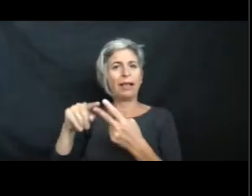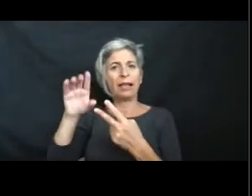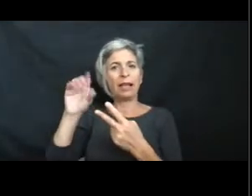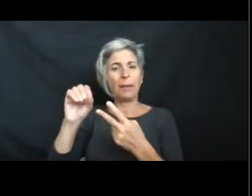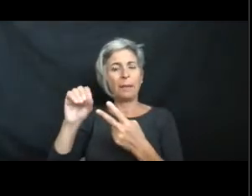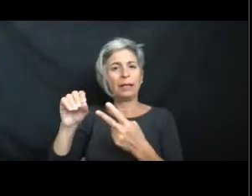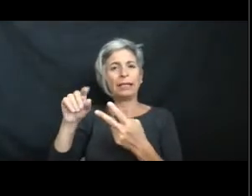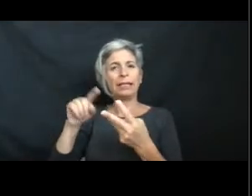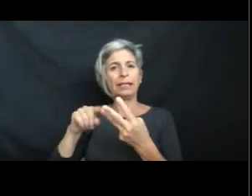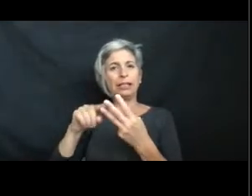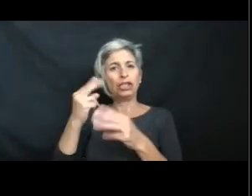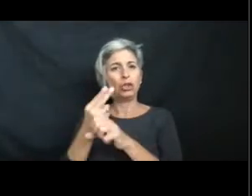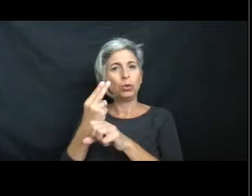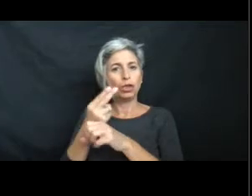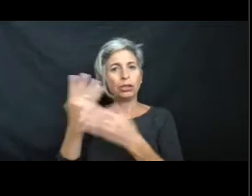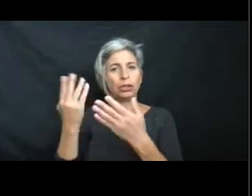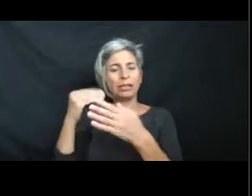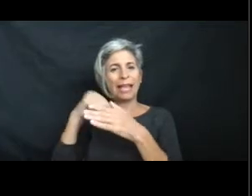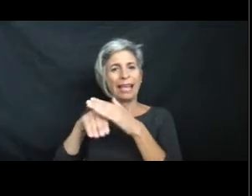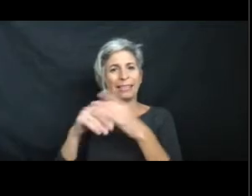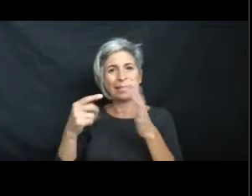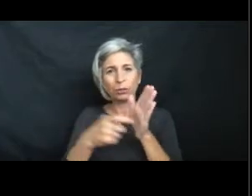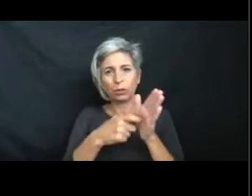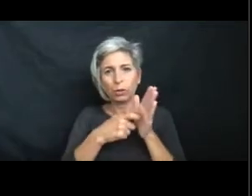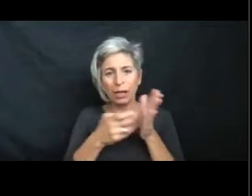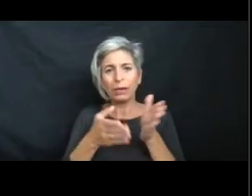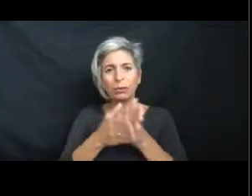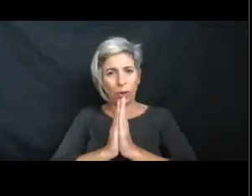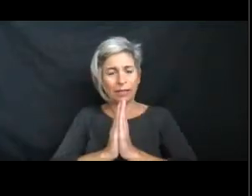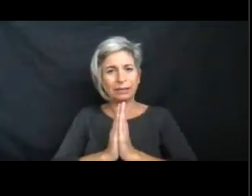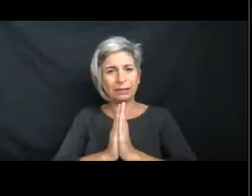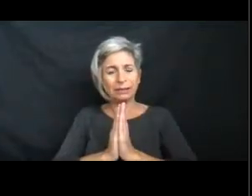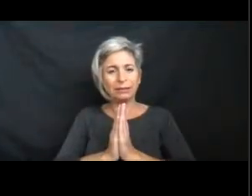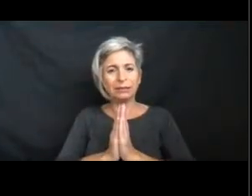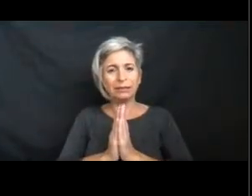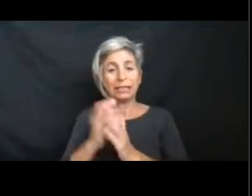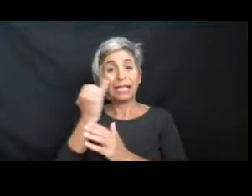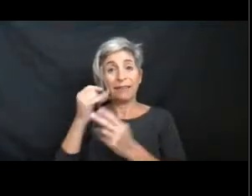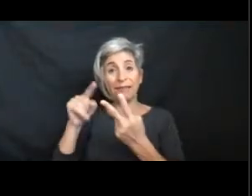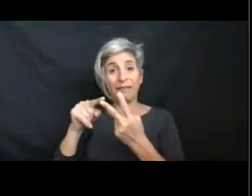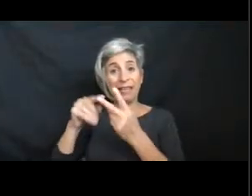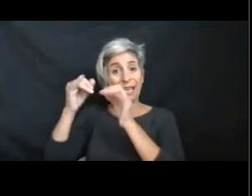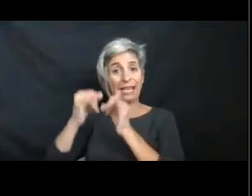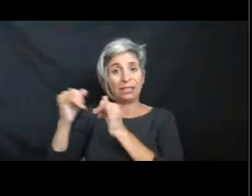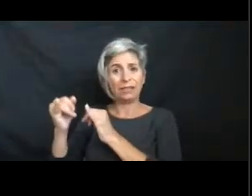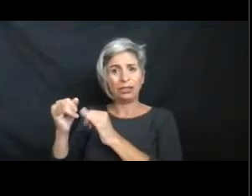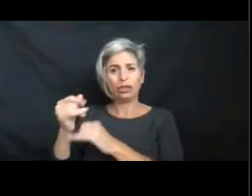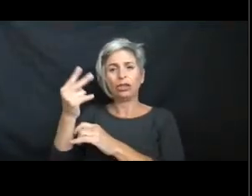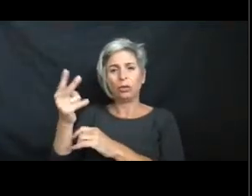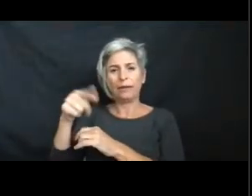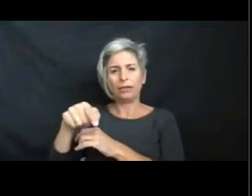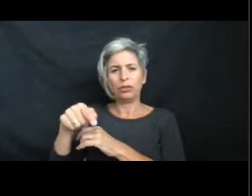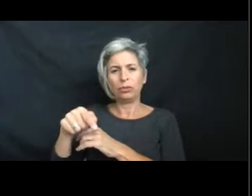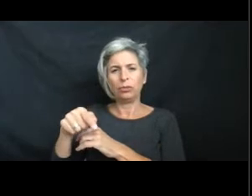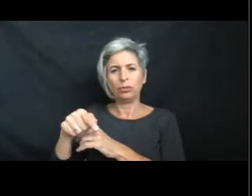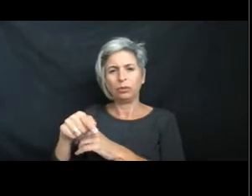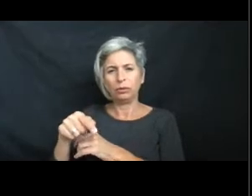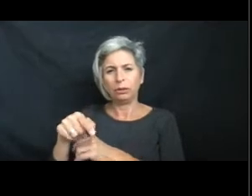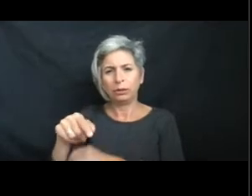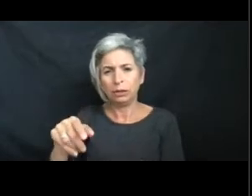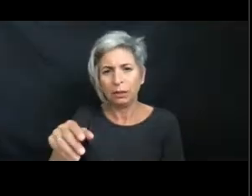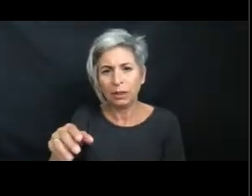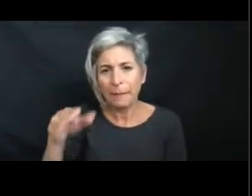access requests. Individual, you just have the 2 options, my profile and access requests. So the my profile section, which